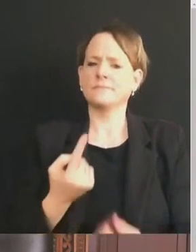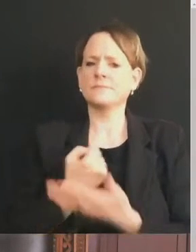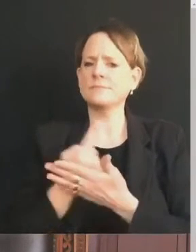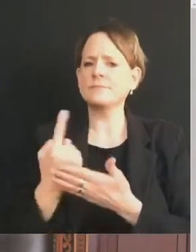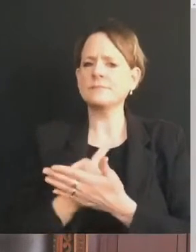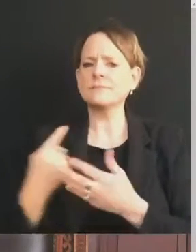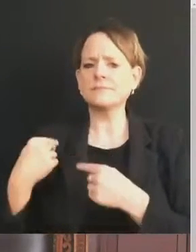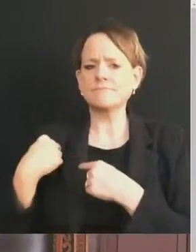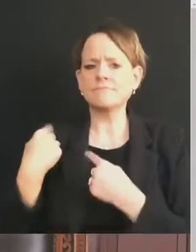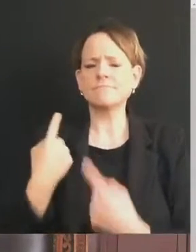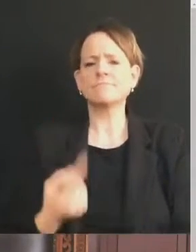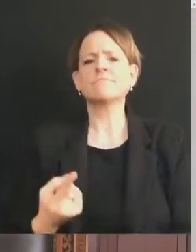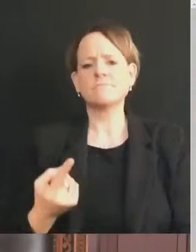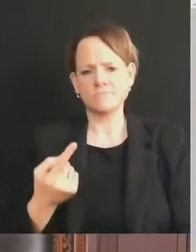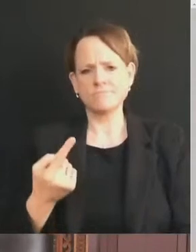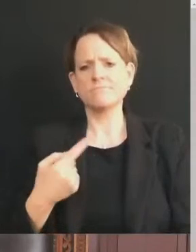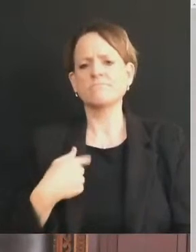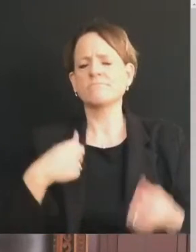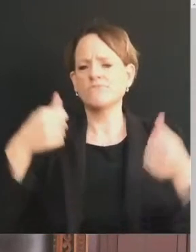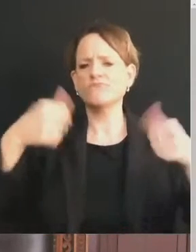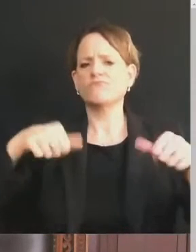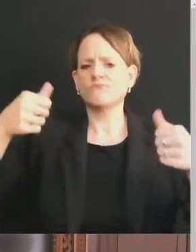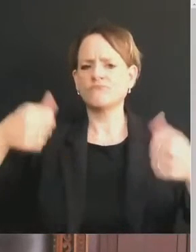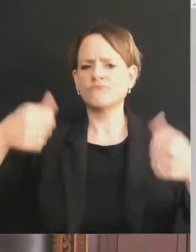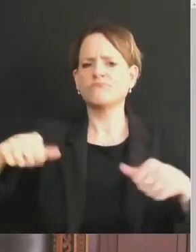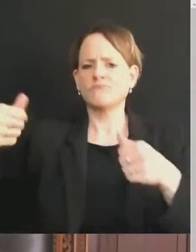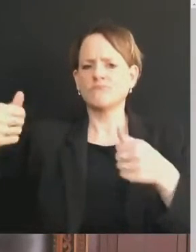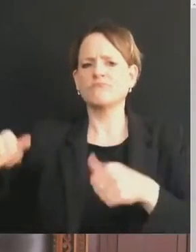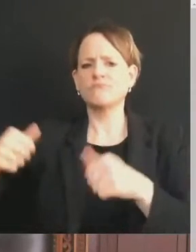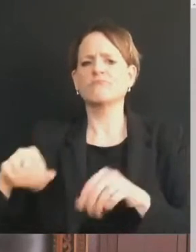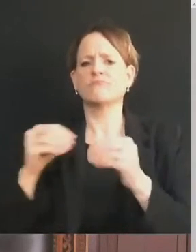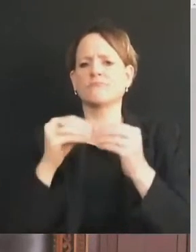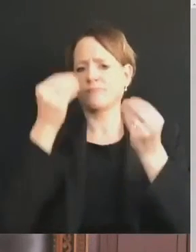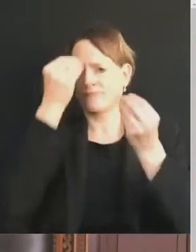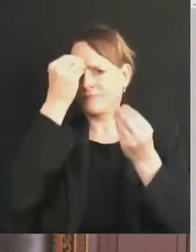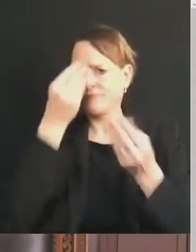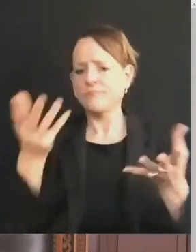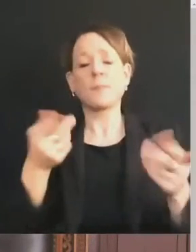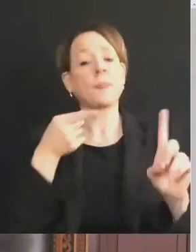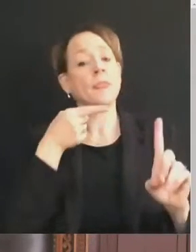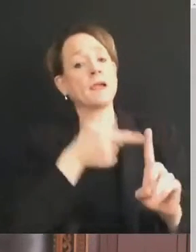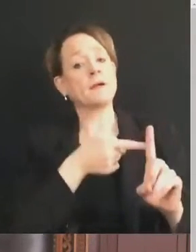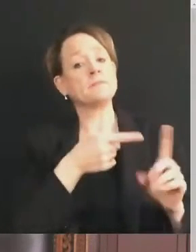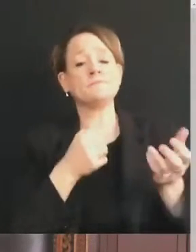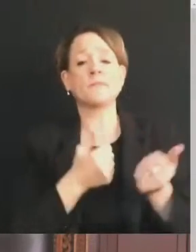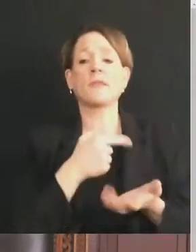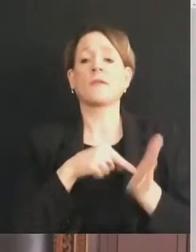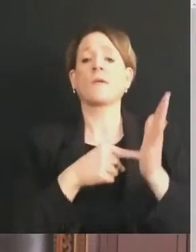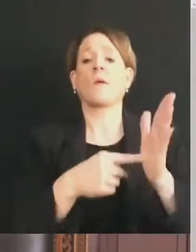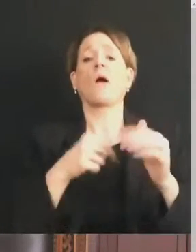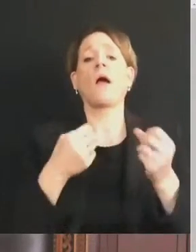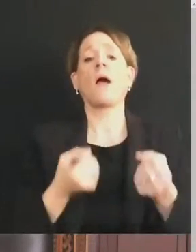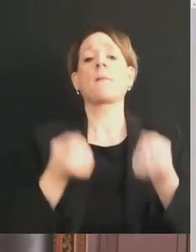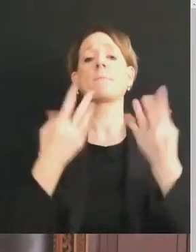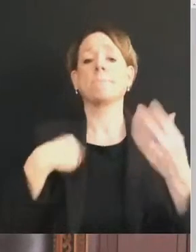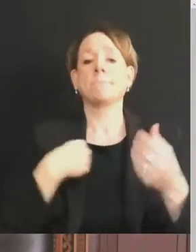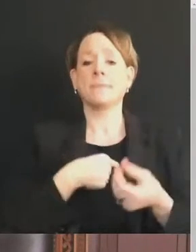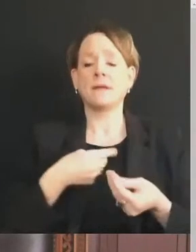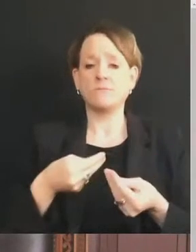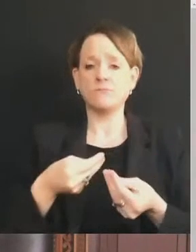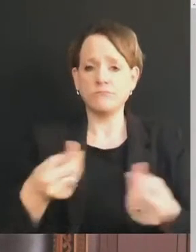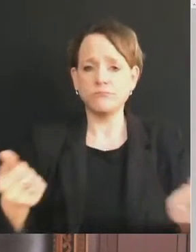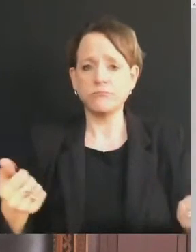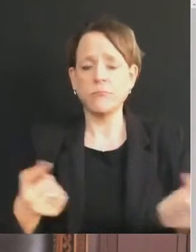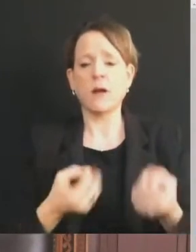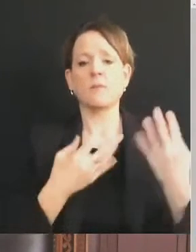been spent and obligated, and almost all of it has been obligated. There's a small amount, but we have ongoing